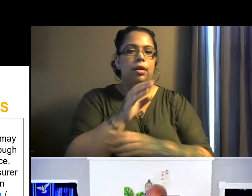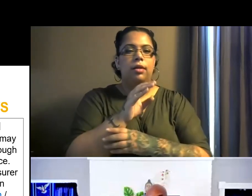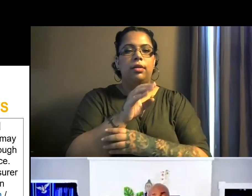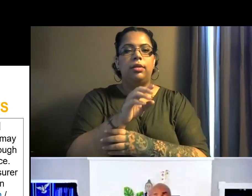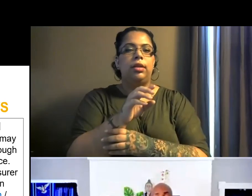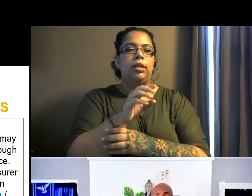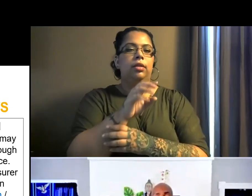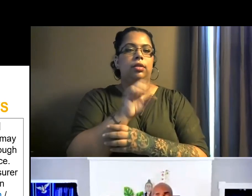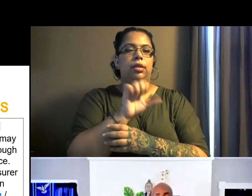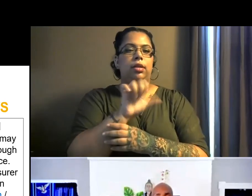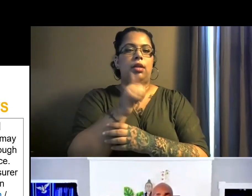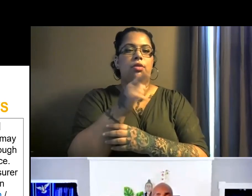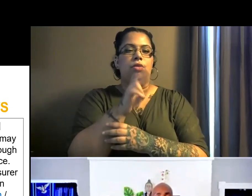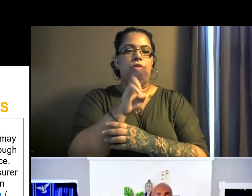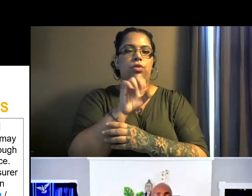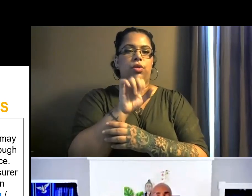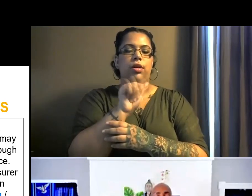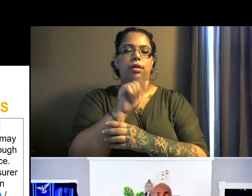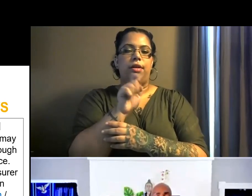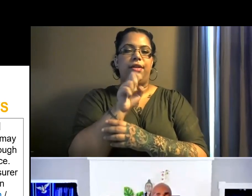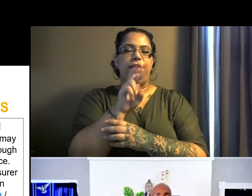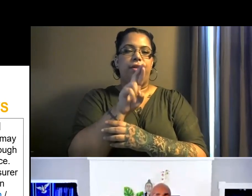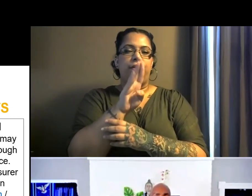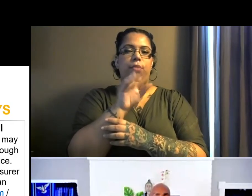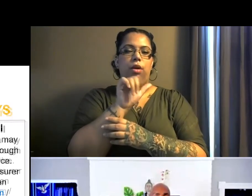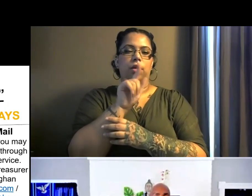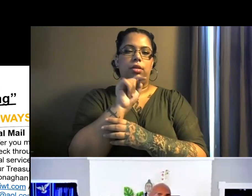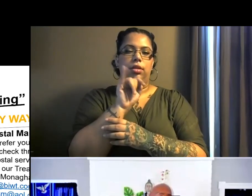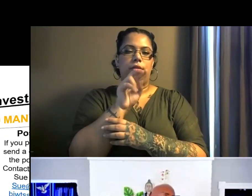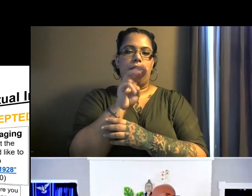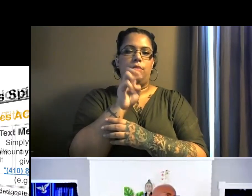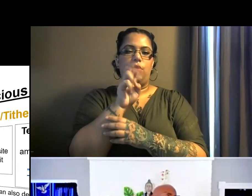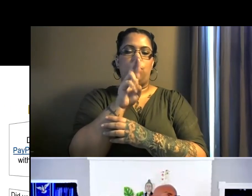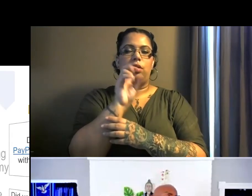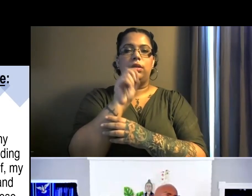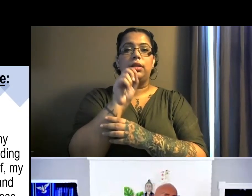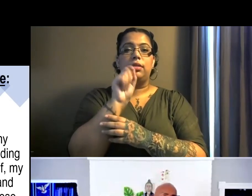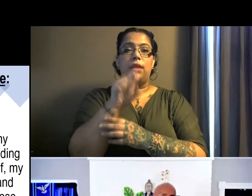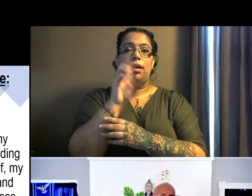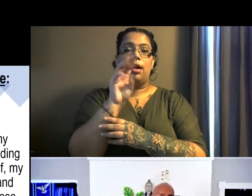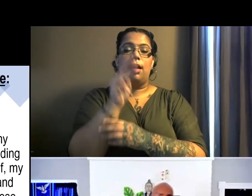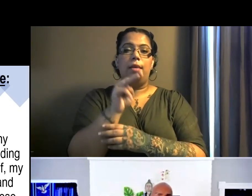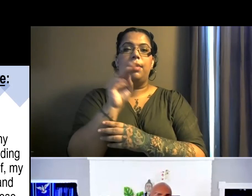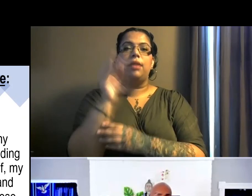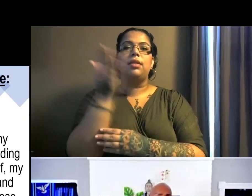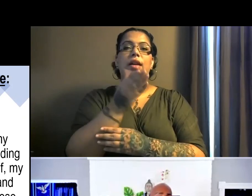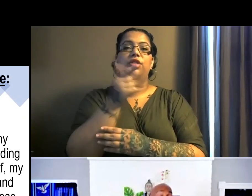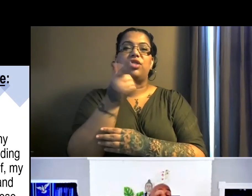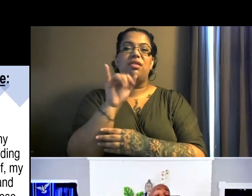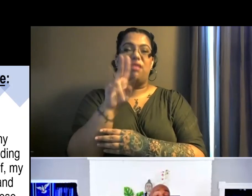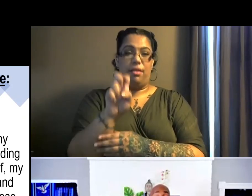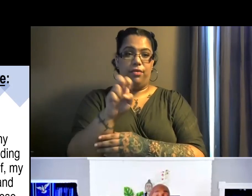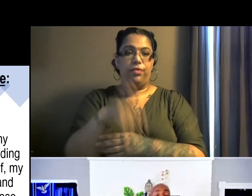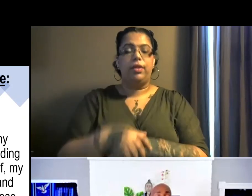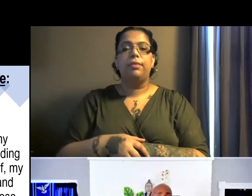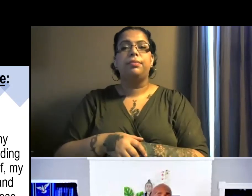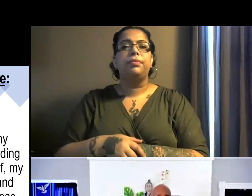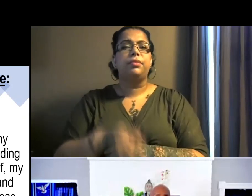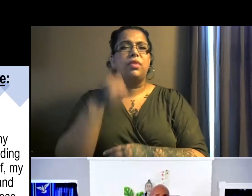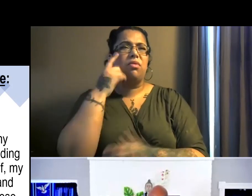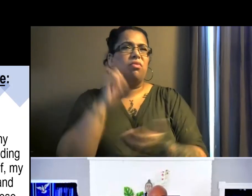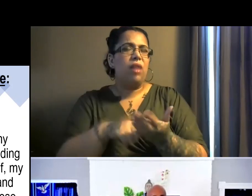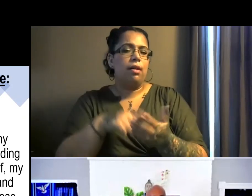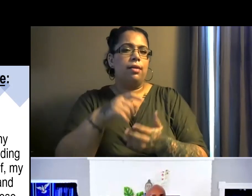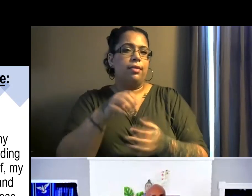cslgreaterbaltimore.com/give. Breathe, recognizing that the infinite power and presence of spirit itself as